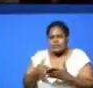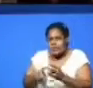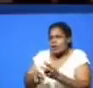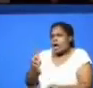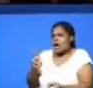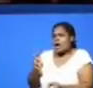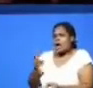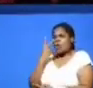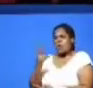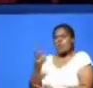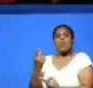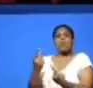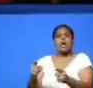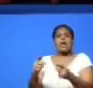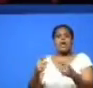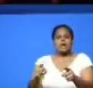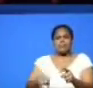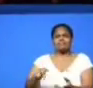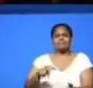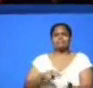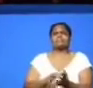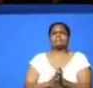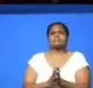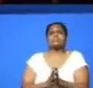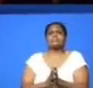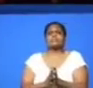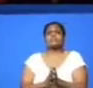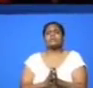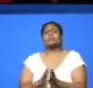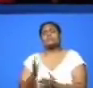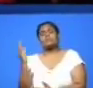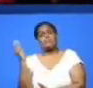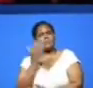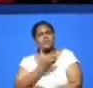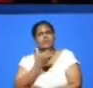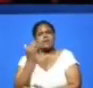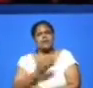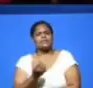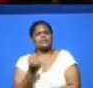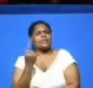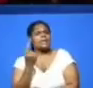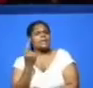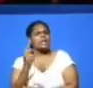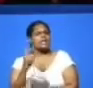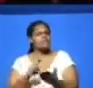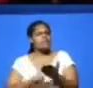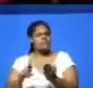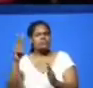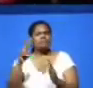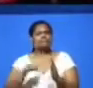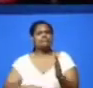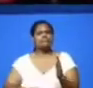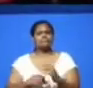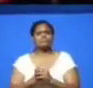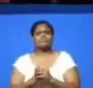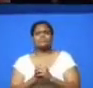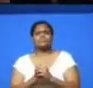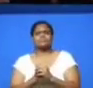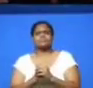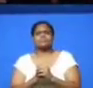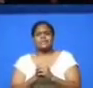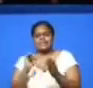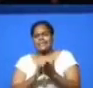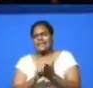which saw them. What an awesome 11 verses in this